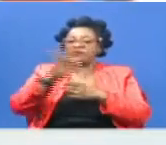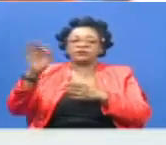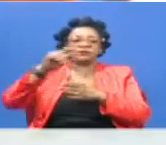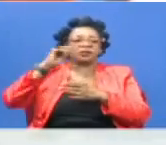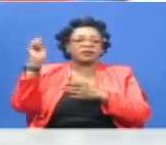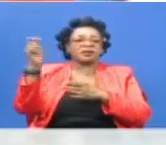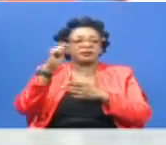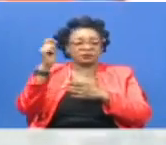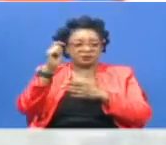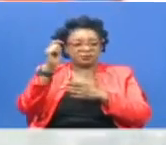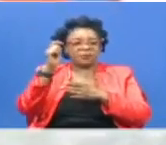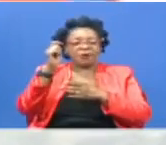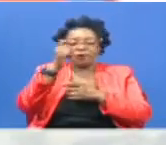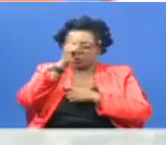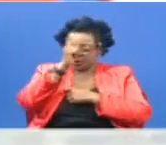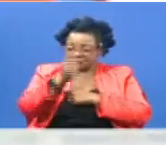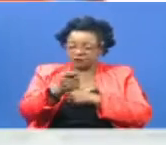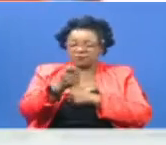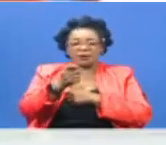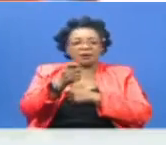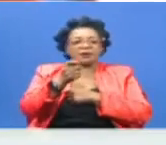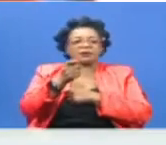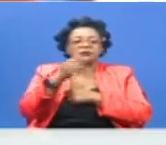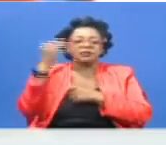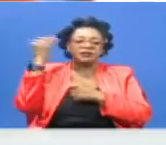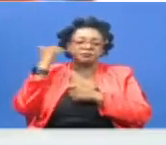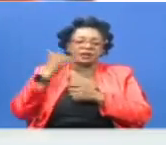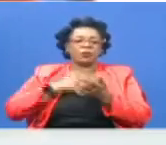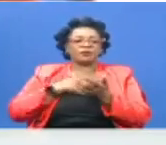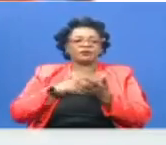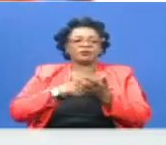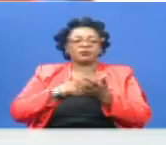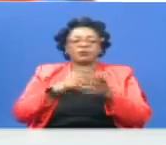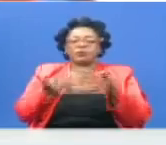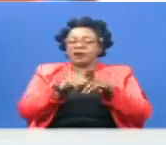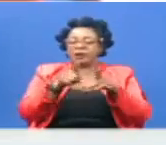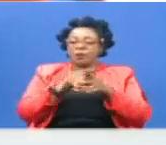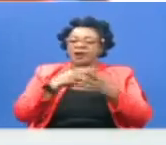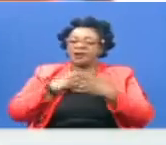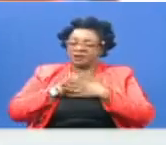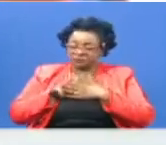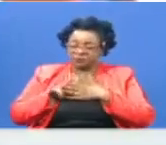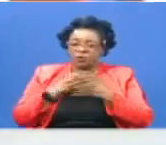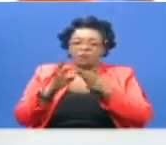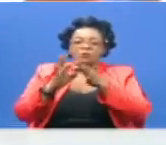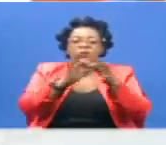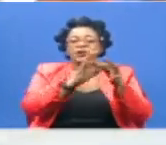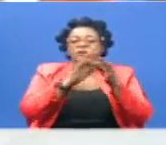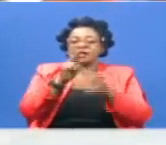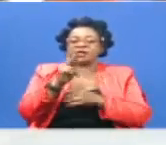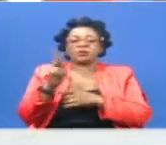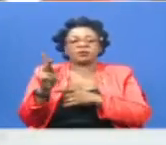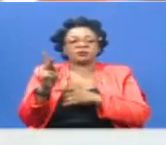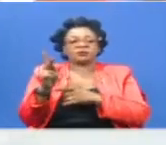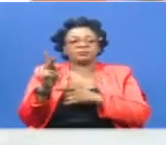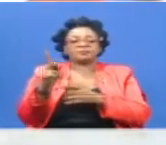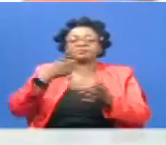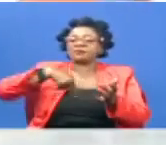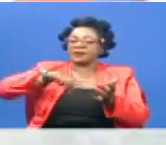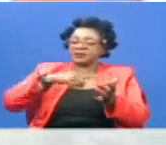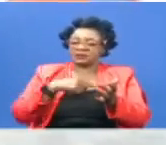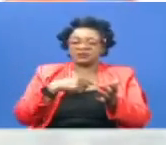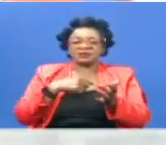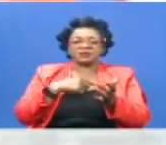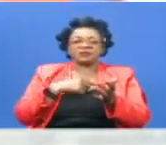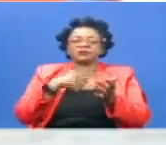kwa heshima ya speaker wetu na kwa heshima wa muungano wa Kenya Kwanza, sisi